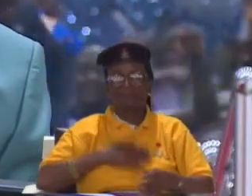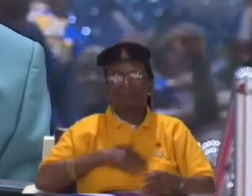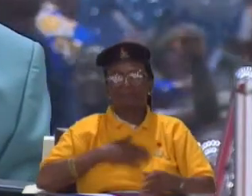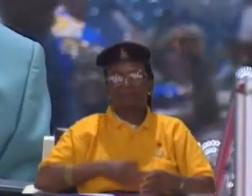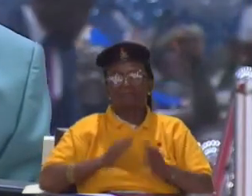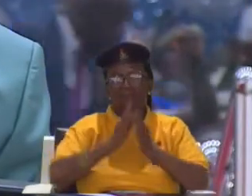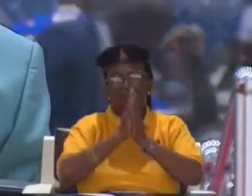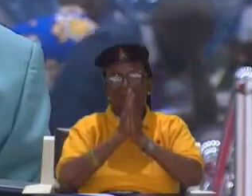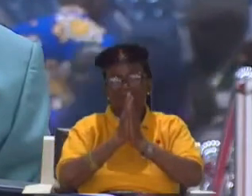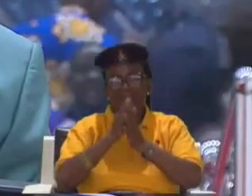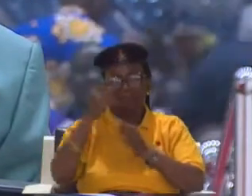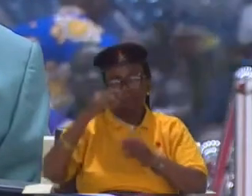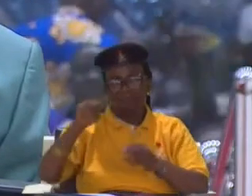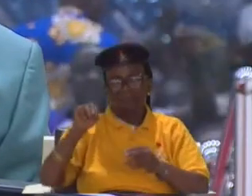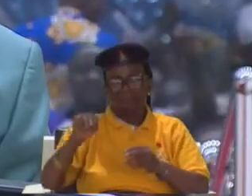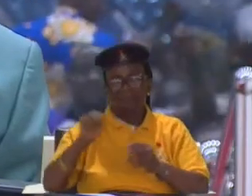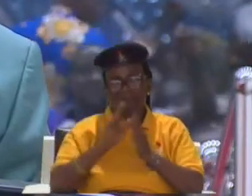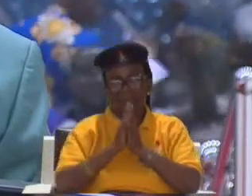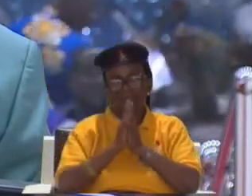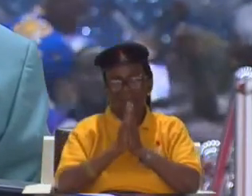children. Pray for them.